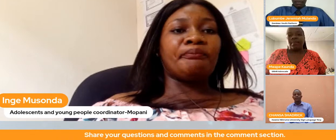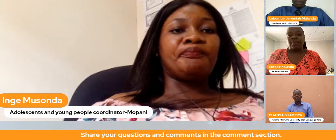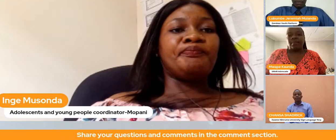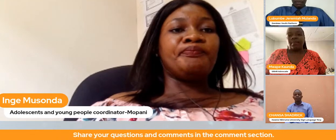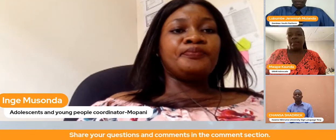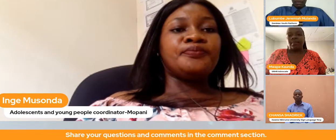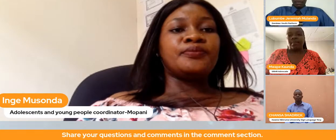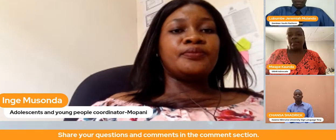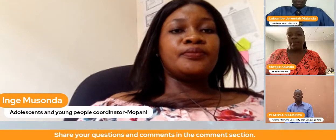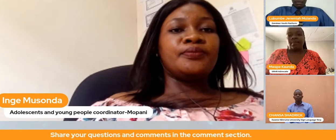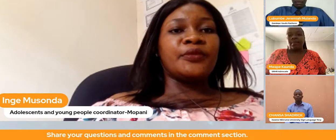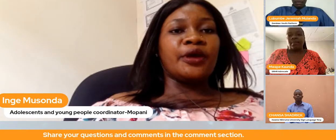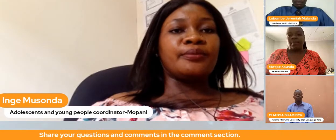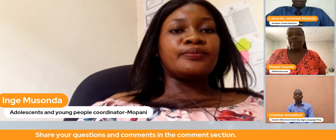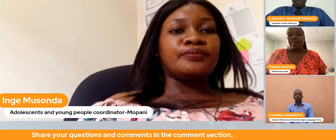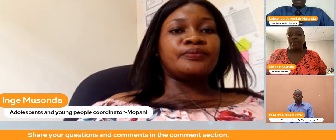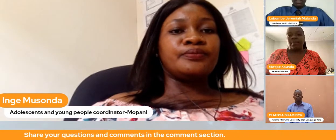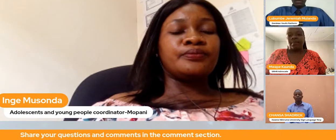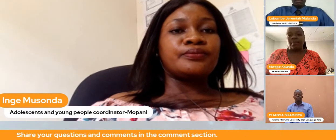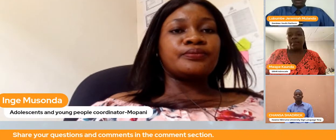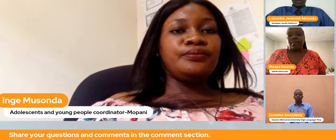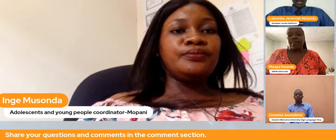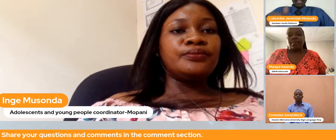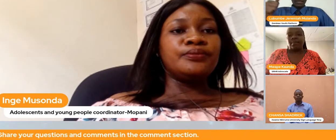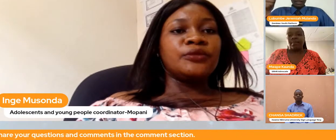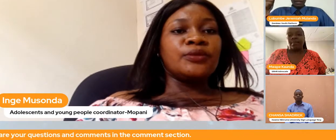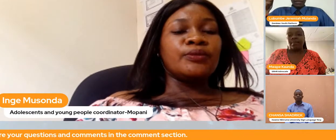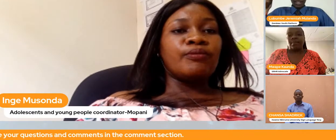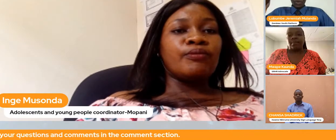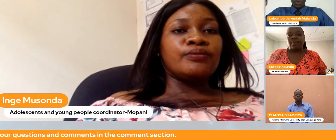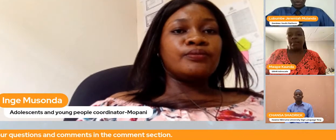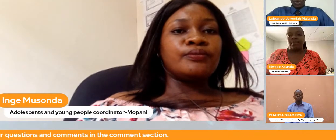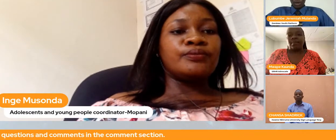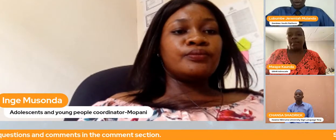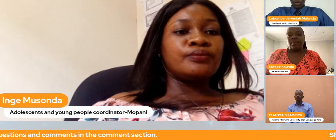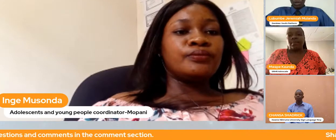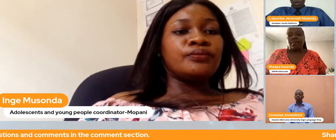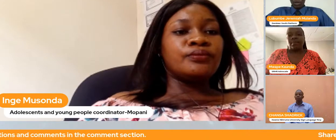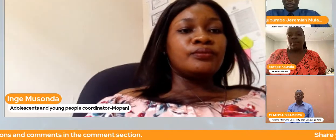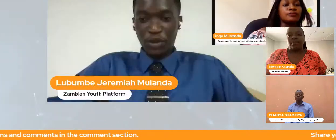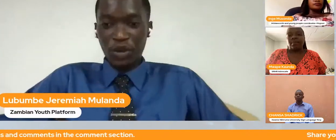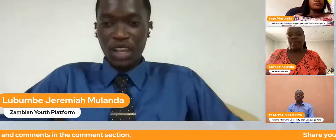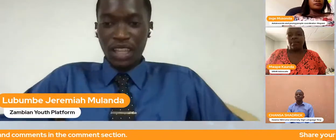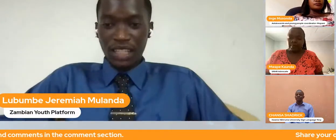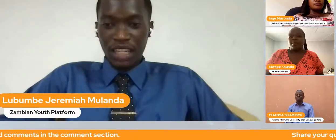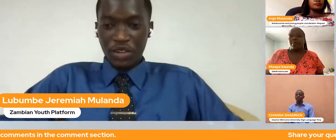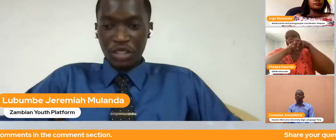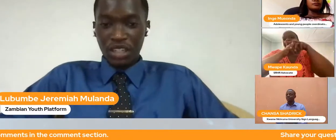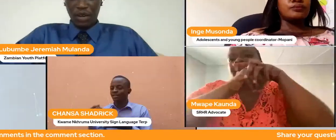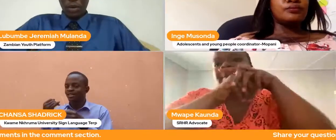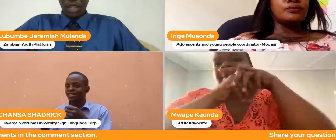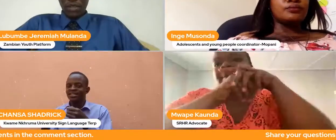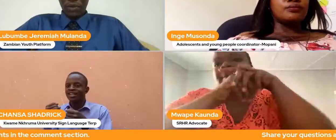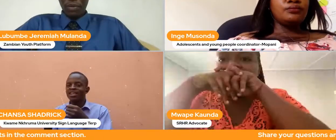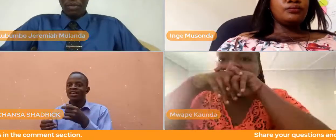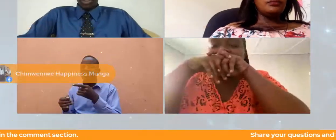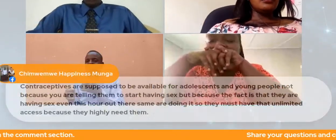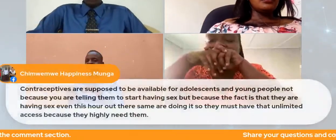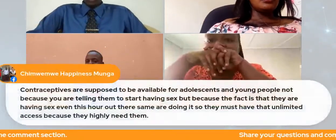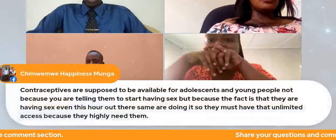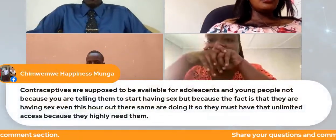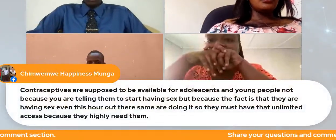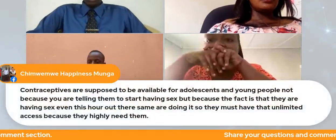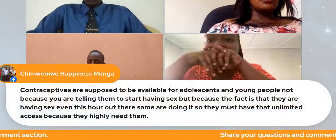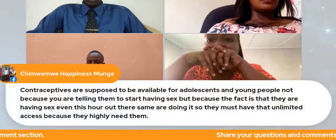time. Yeah. Mm, beautiful. And even as we draw to the conclusion of the show, there's an interesting comment